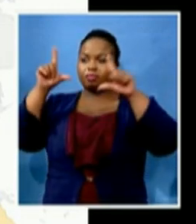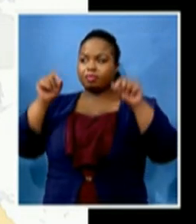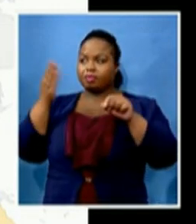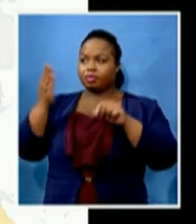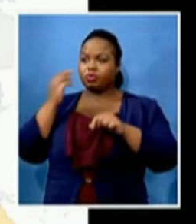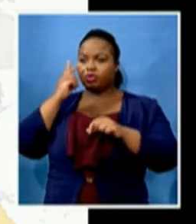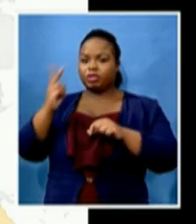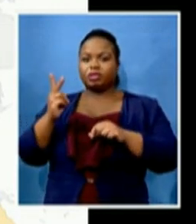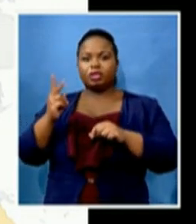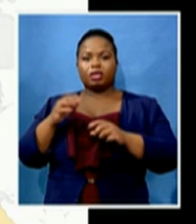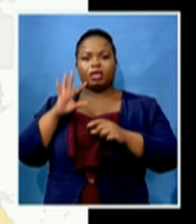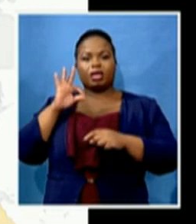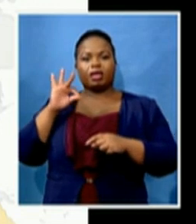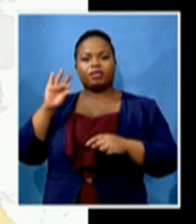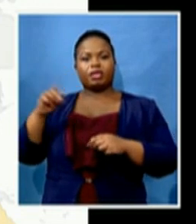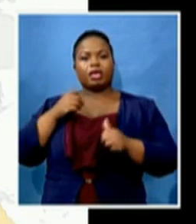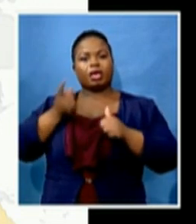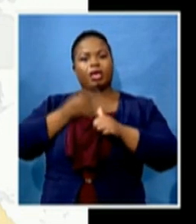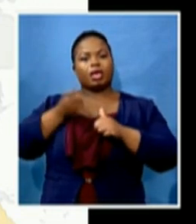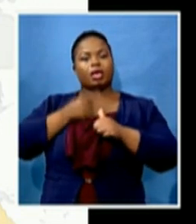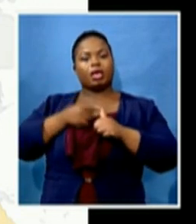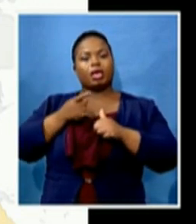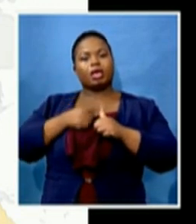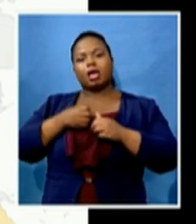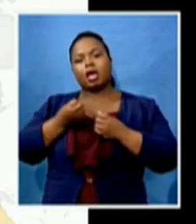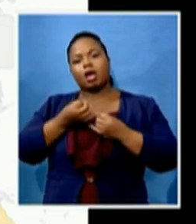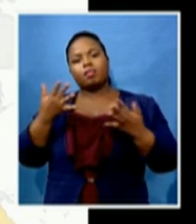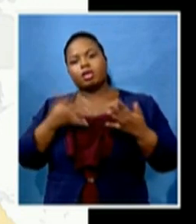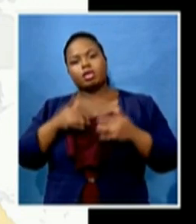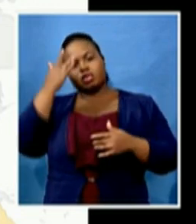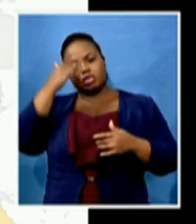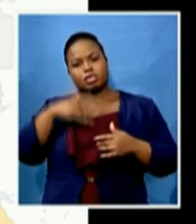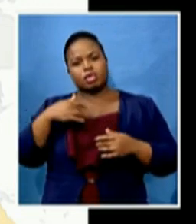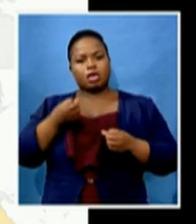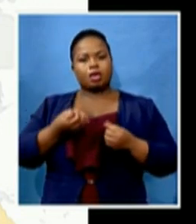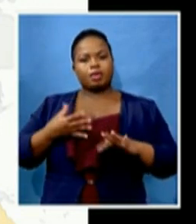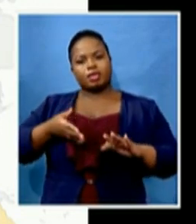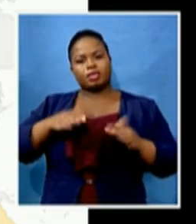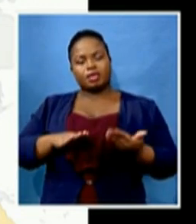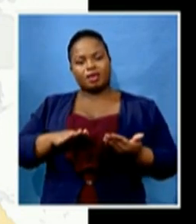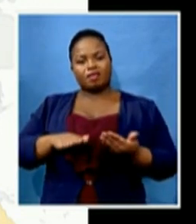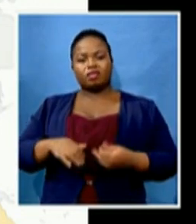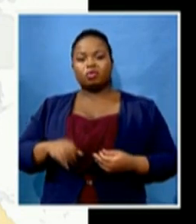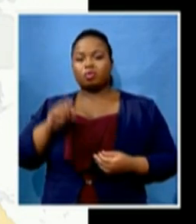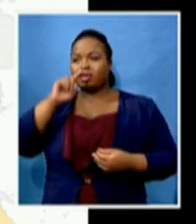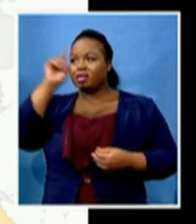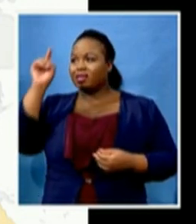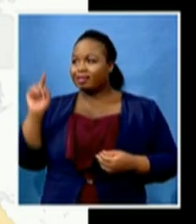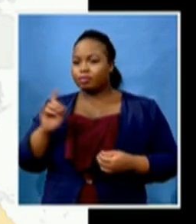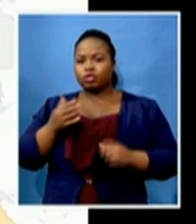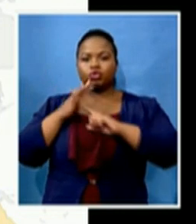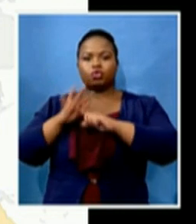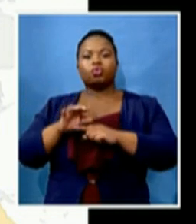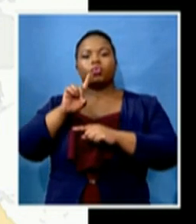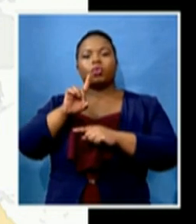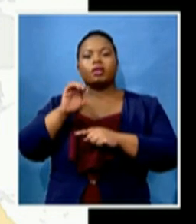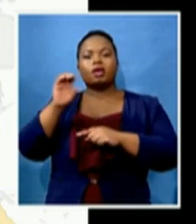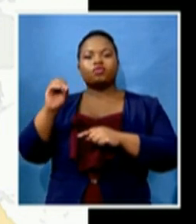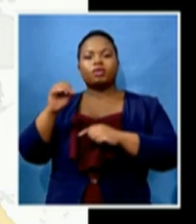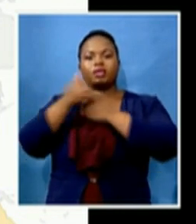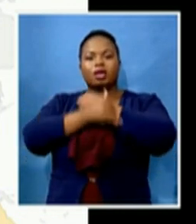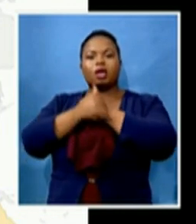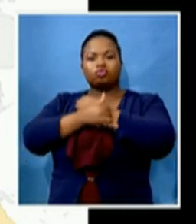epidemiological parameters. And we've chosen about 100 countries and all the states of the US that have managed